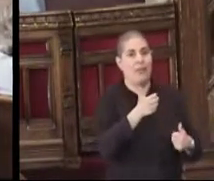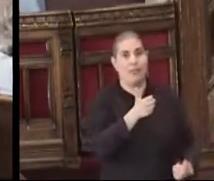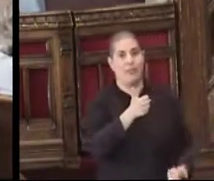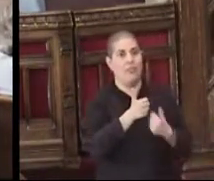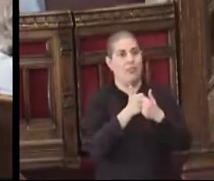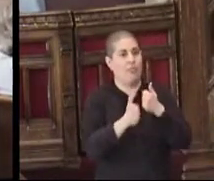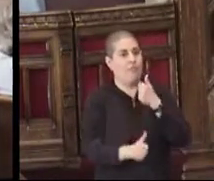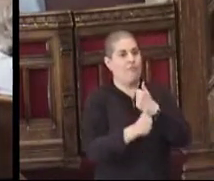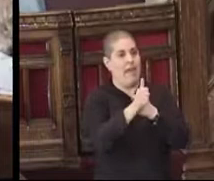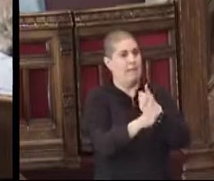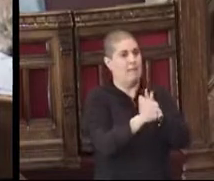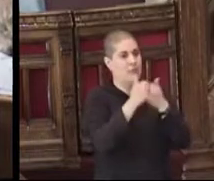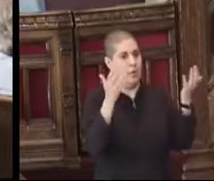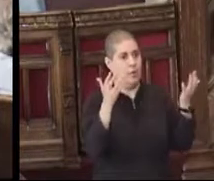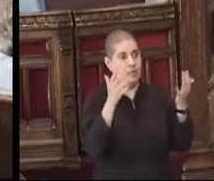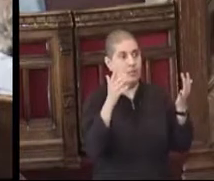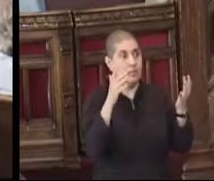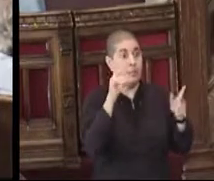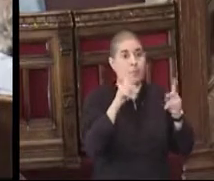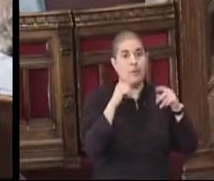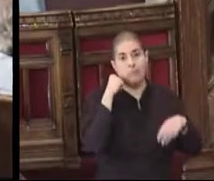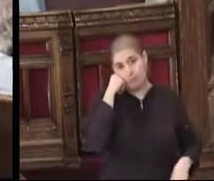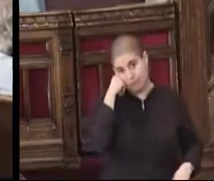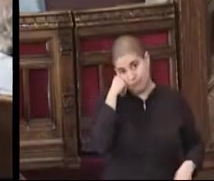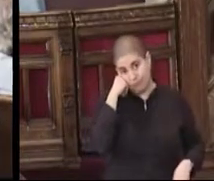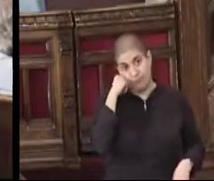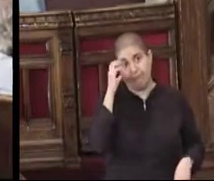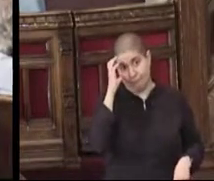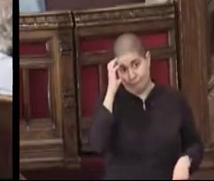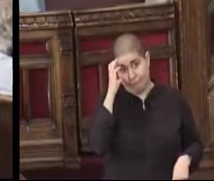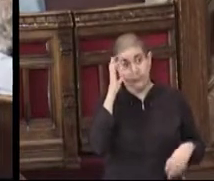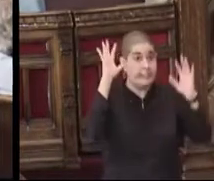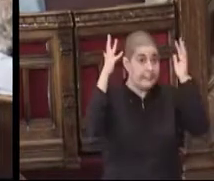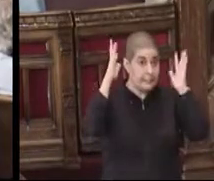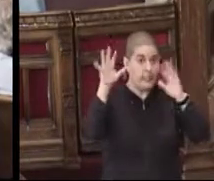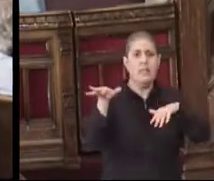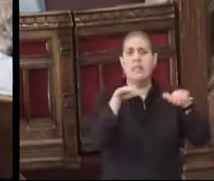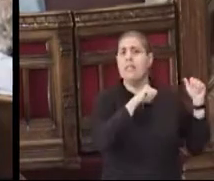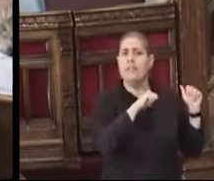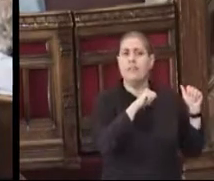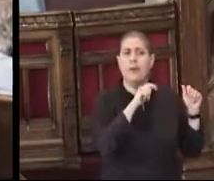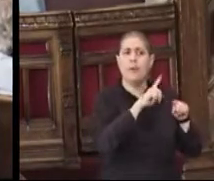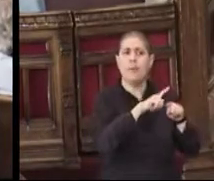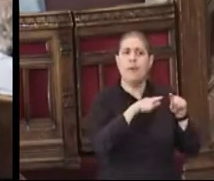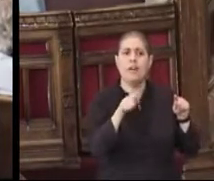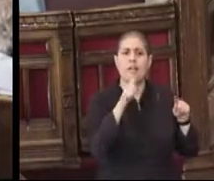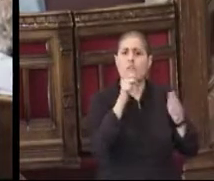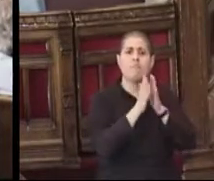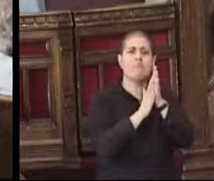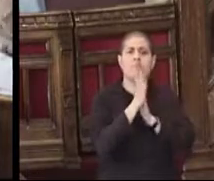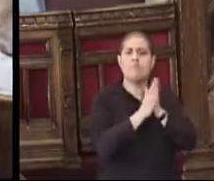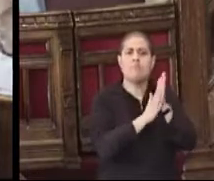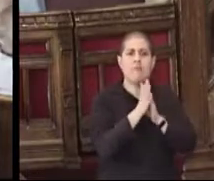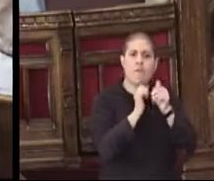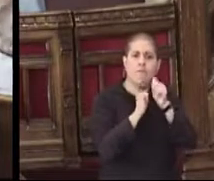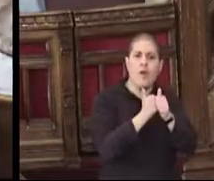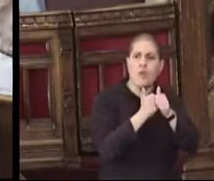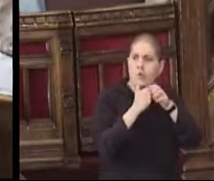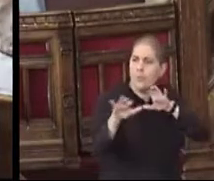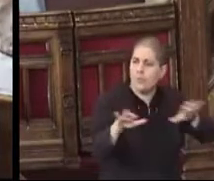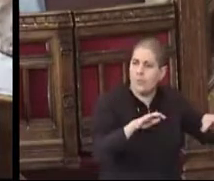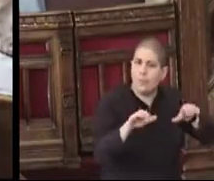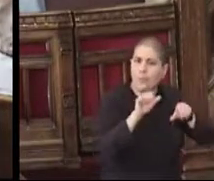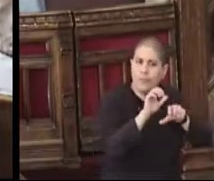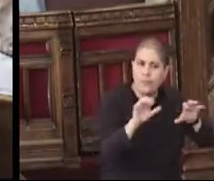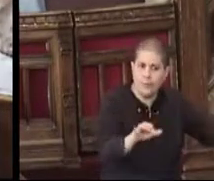the church today is fans who call themselves Christians, but aren't really interested in following Christ.